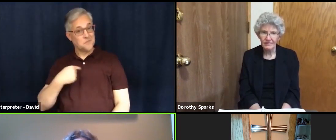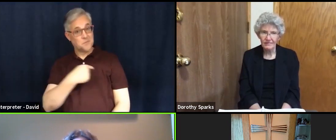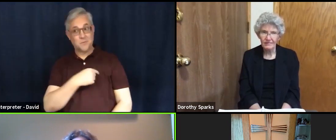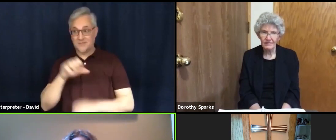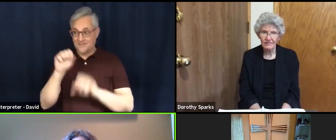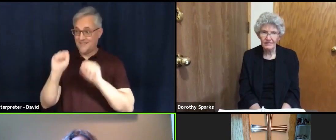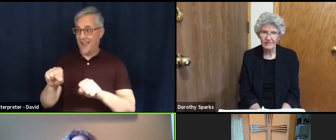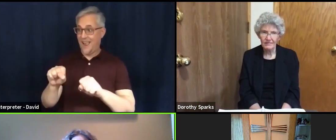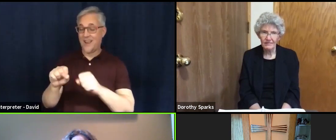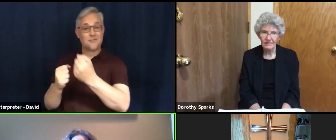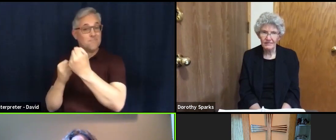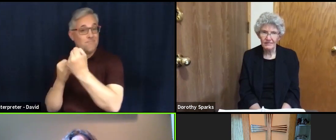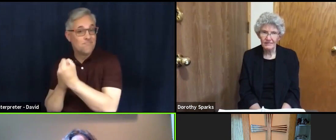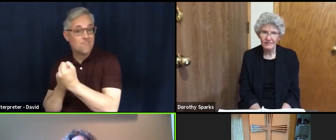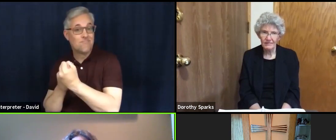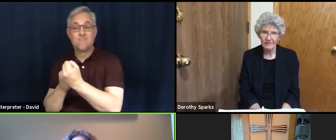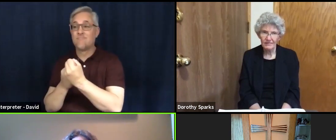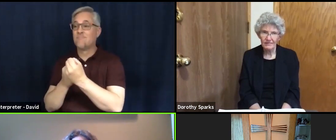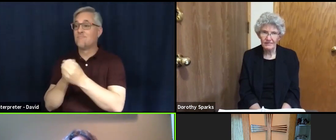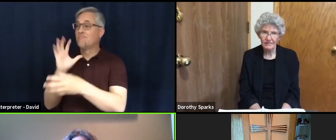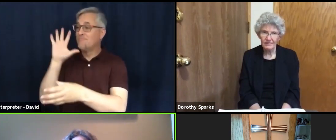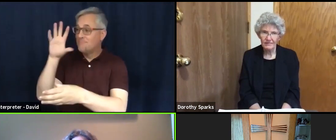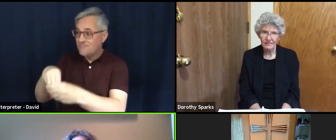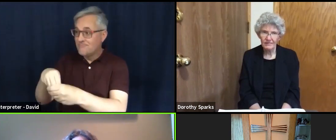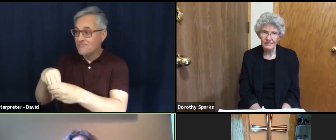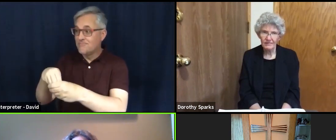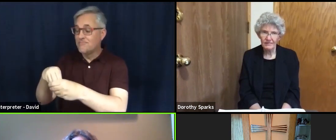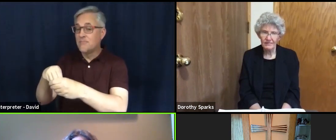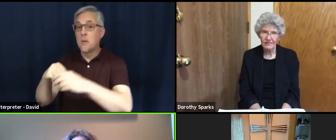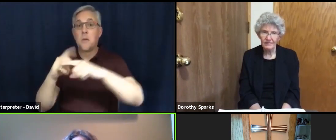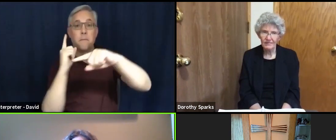and we can learn.